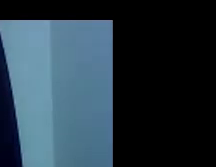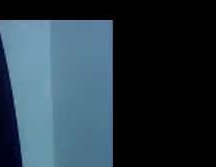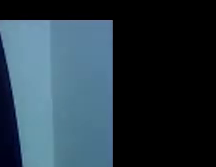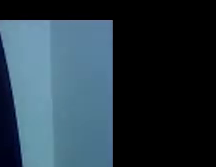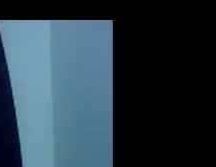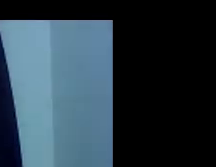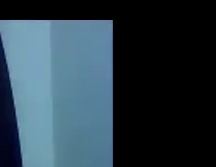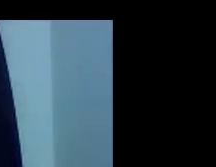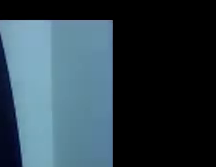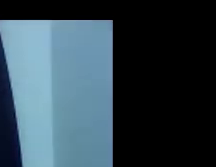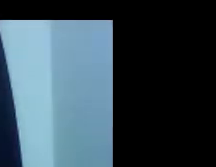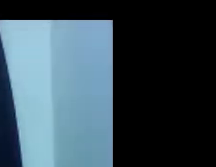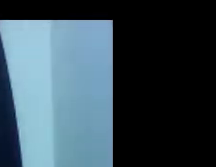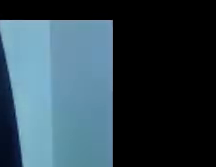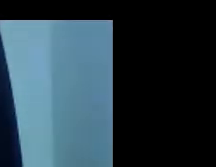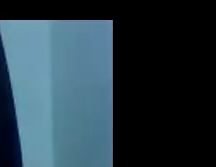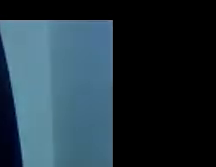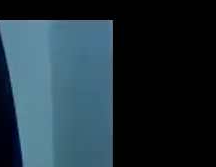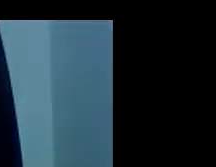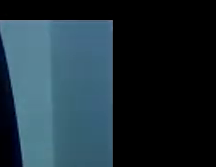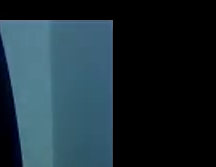sober, what should we say instead?